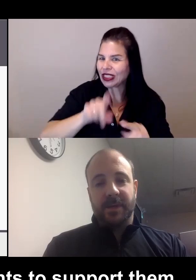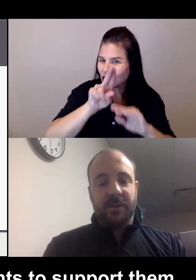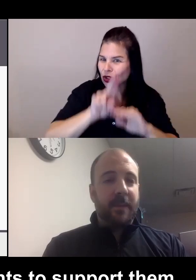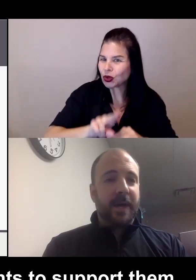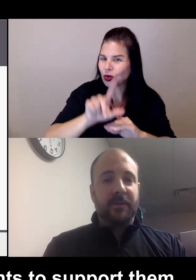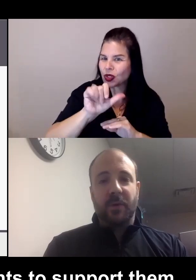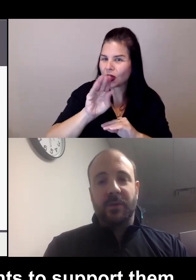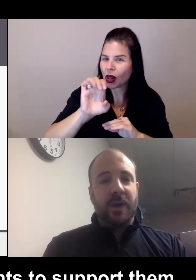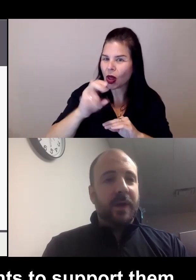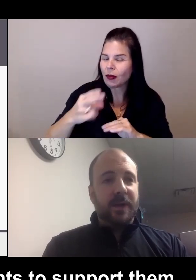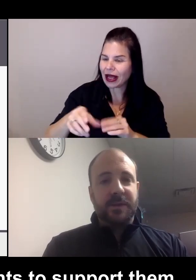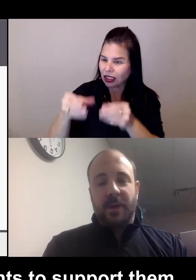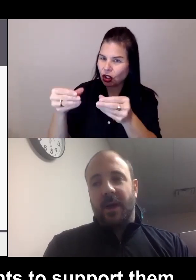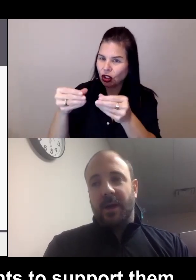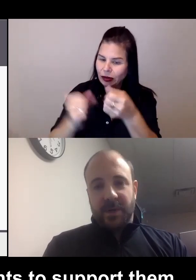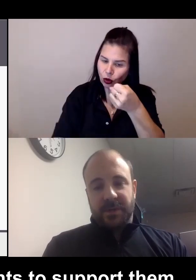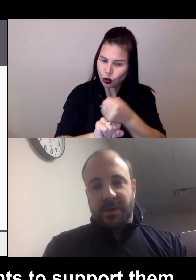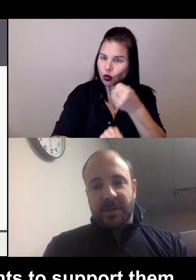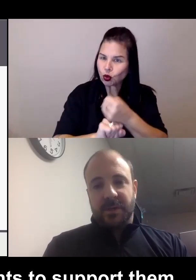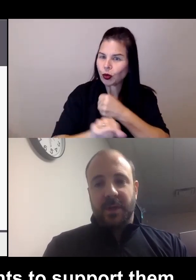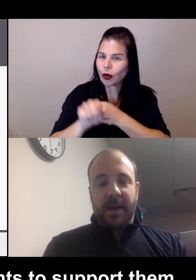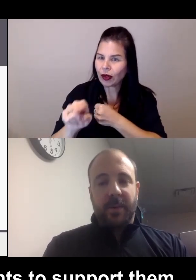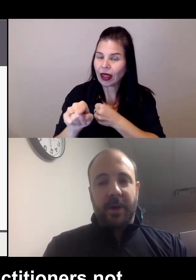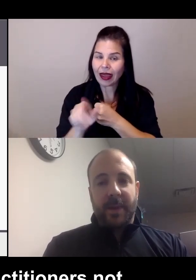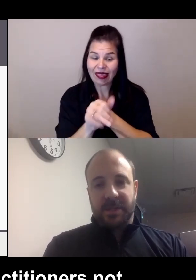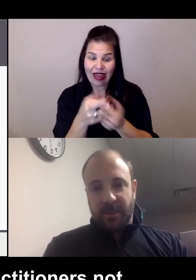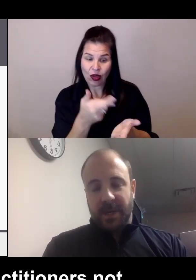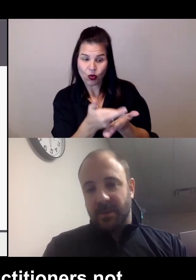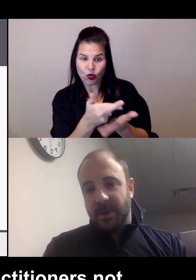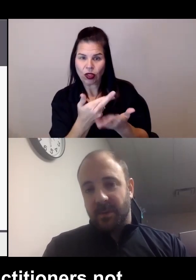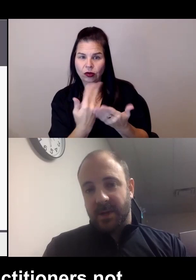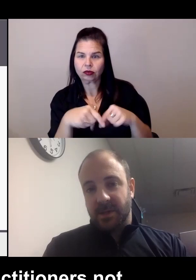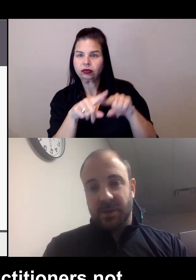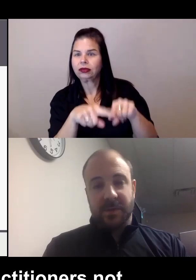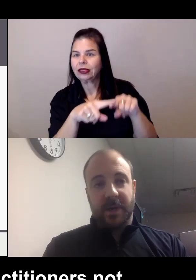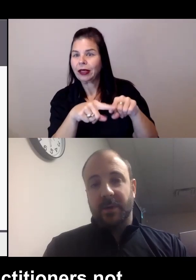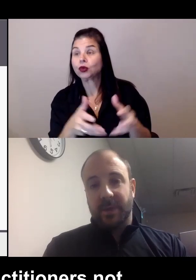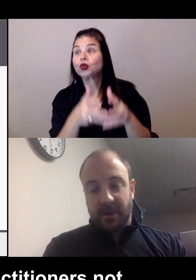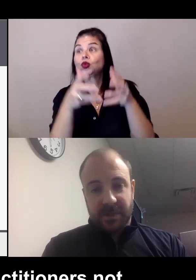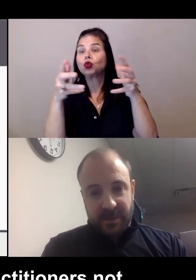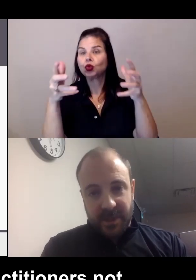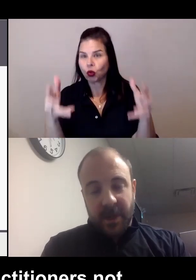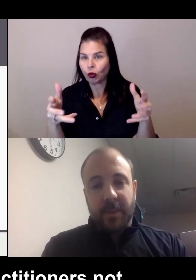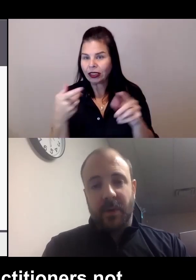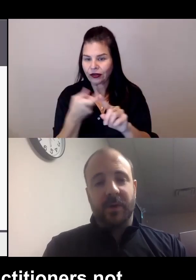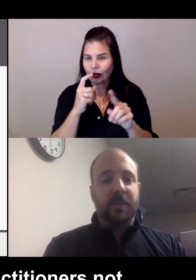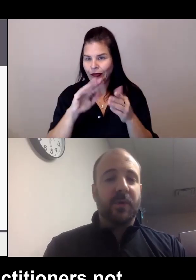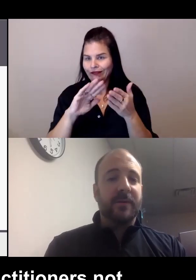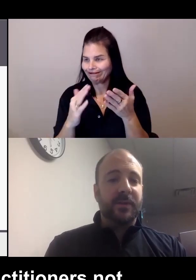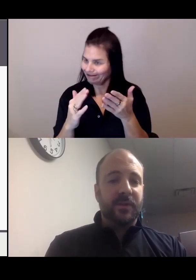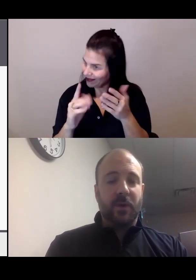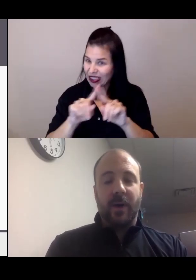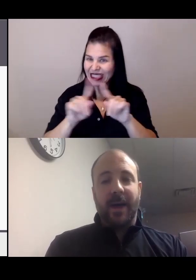them, because law-back, of course, is a resource that is relied upon by so many community practitioners, not only within our service area, but across